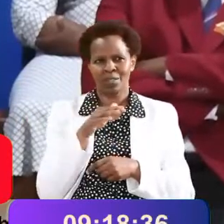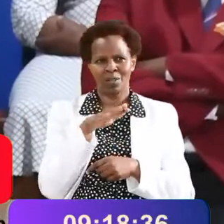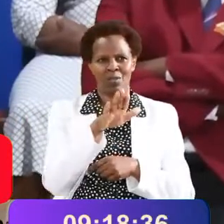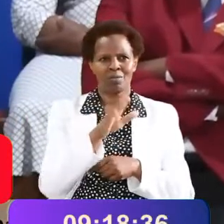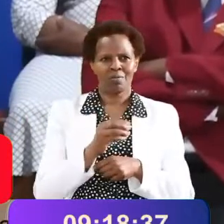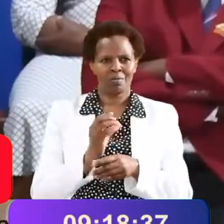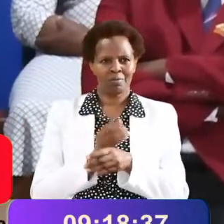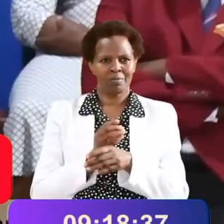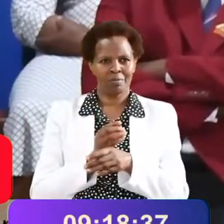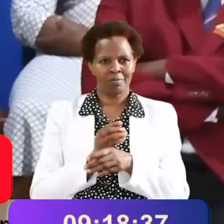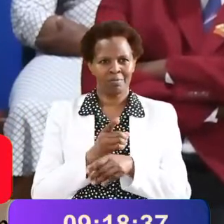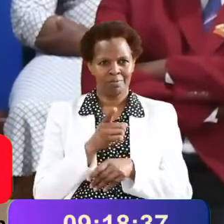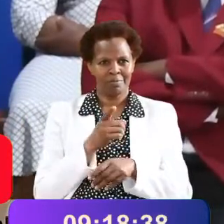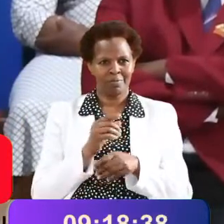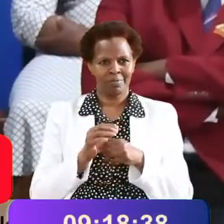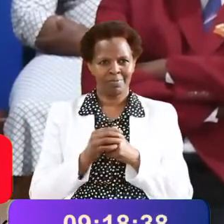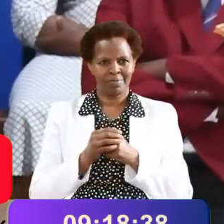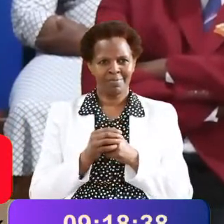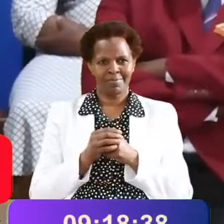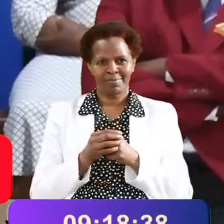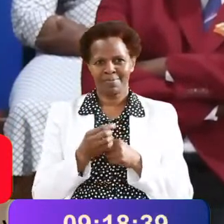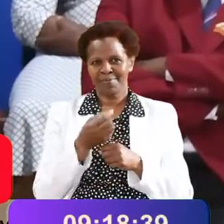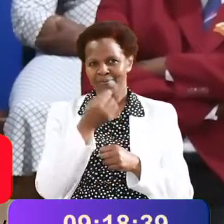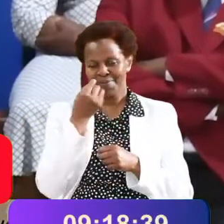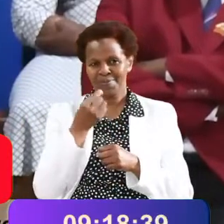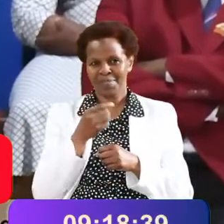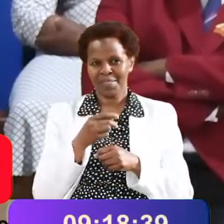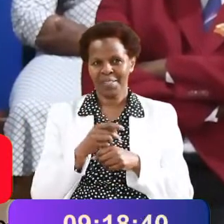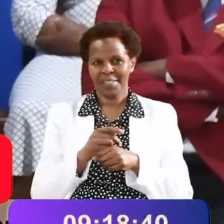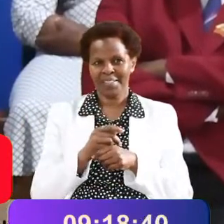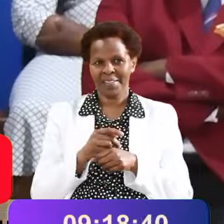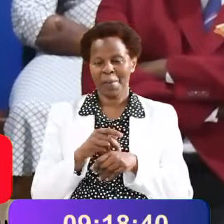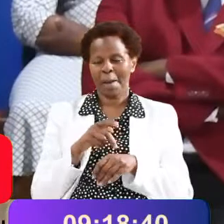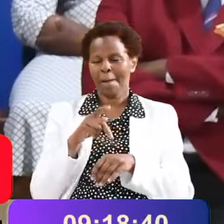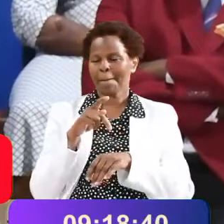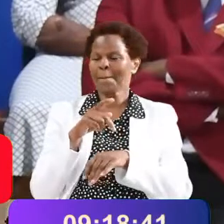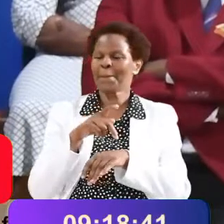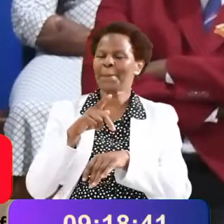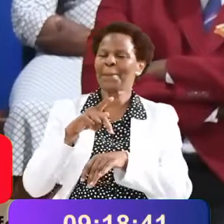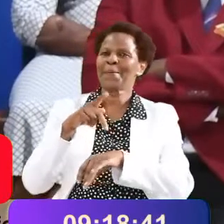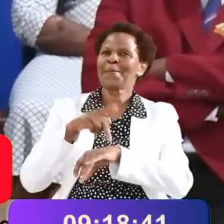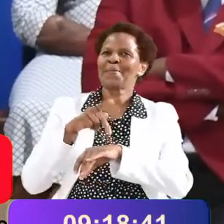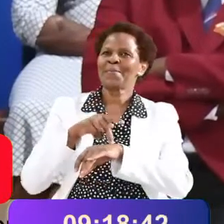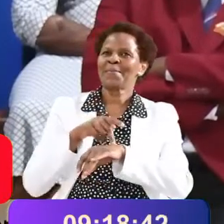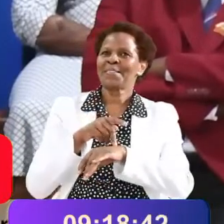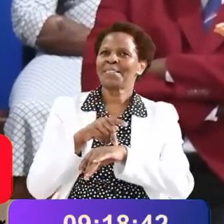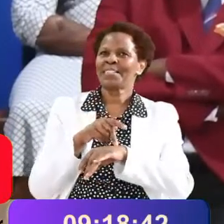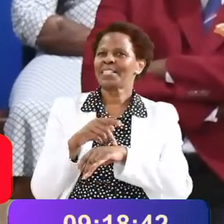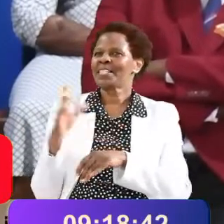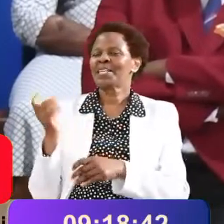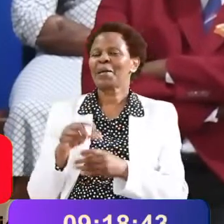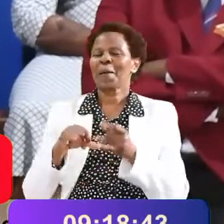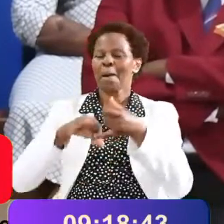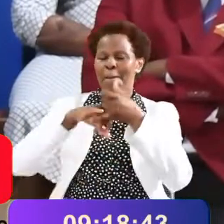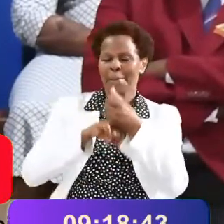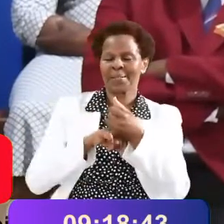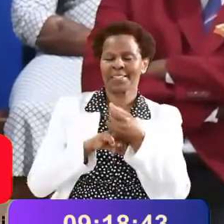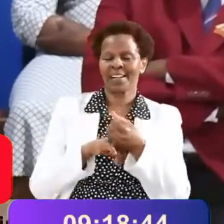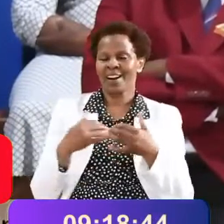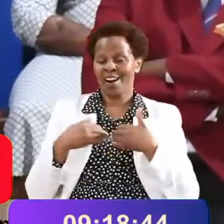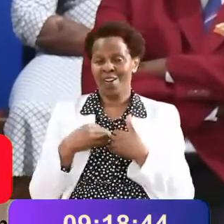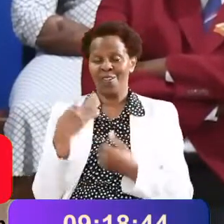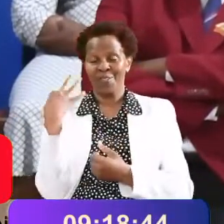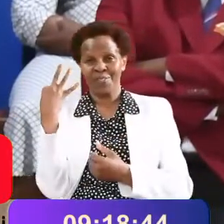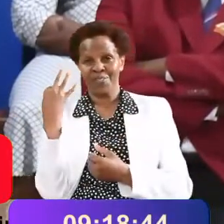is in Nyeri Presbytery, and I am married. We have three children, and my family sends